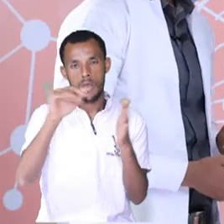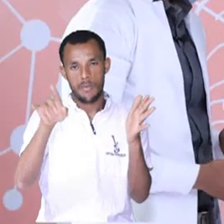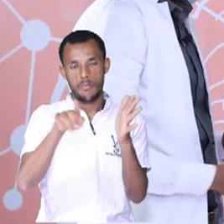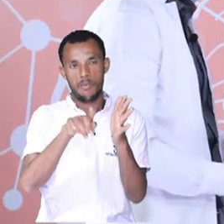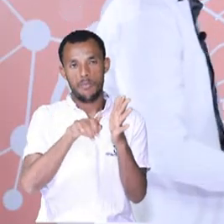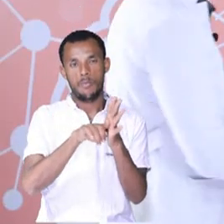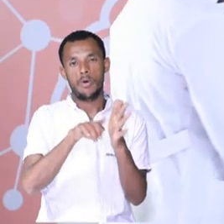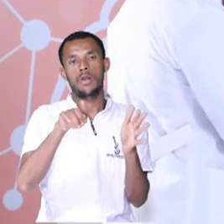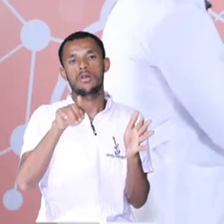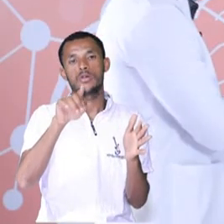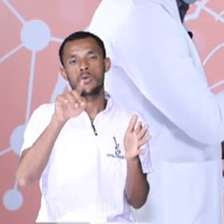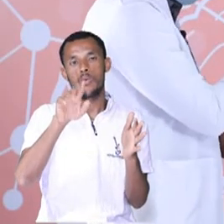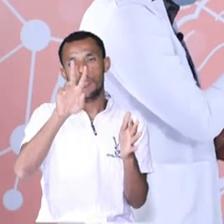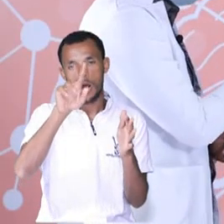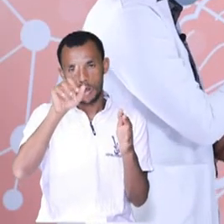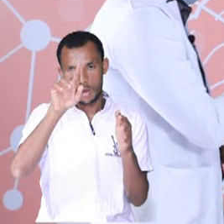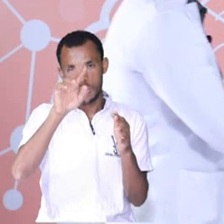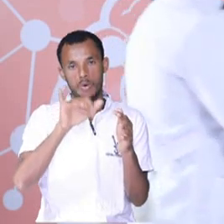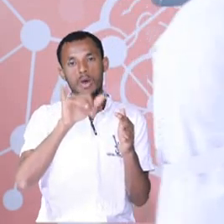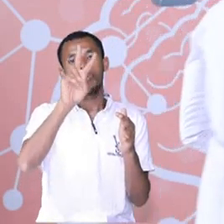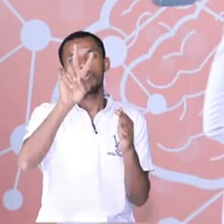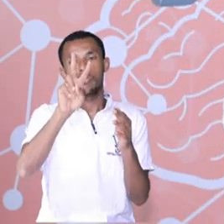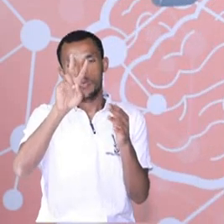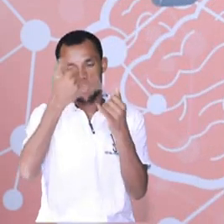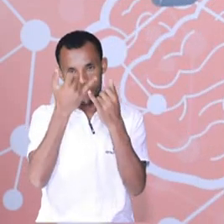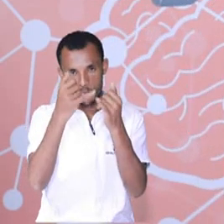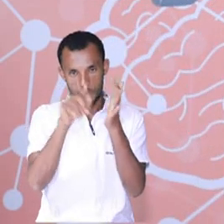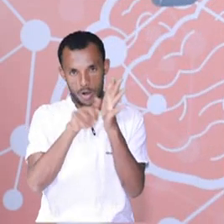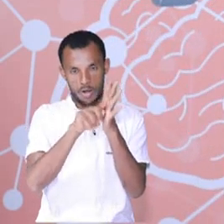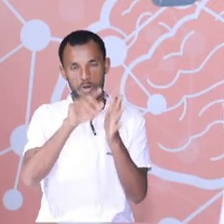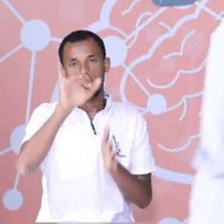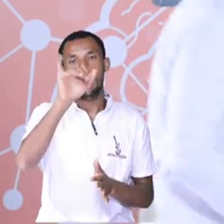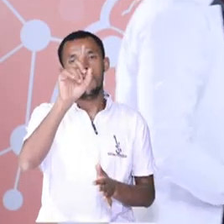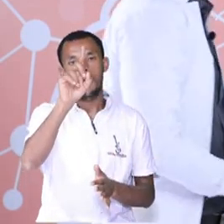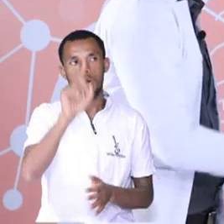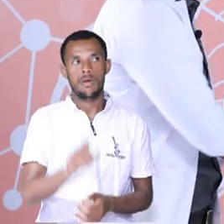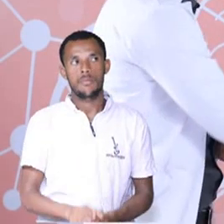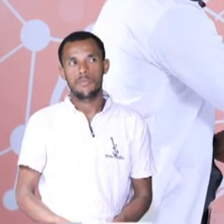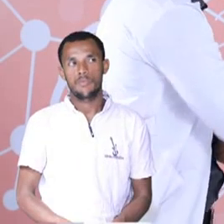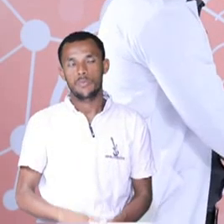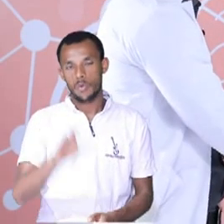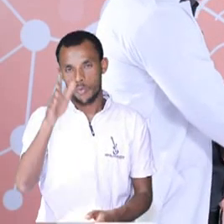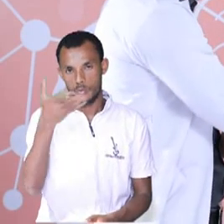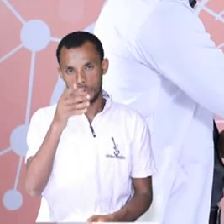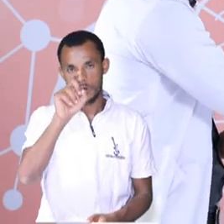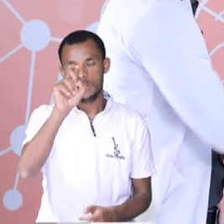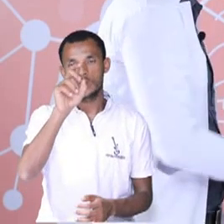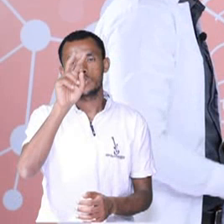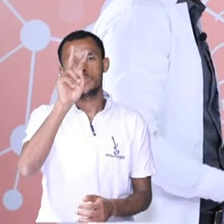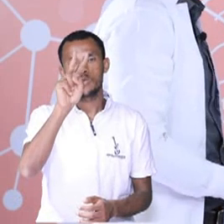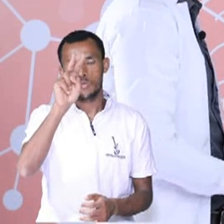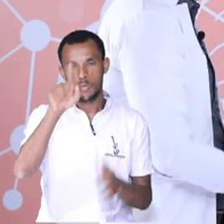minus y1. That means the difference of y2 minus y1 over